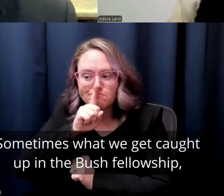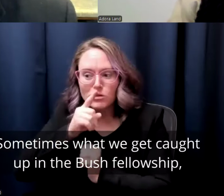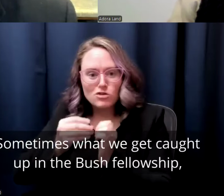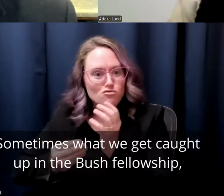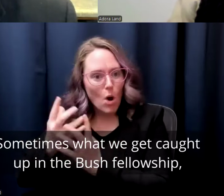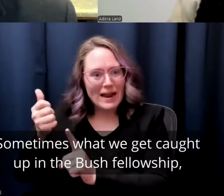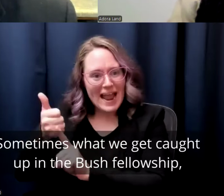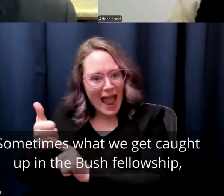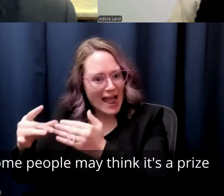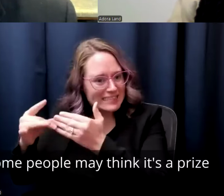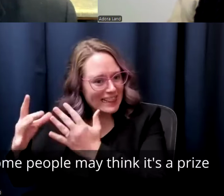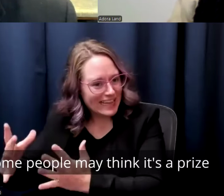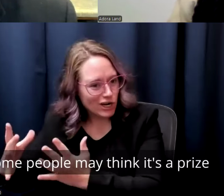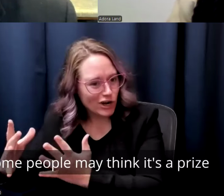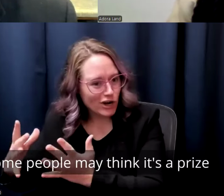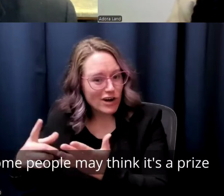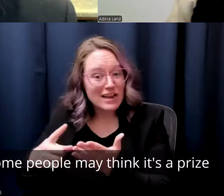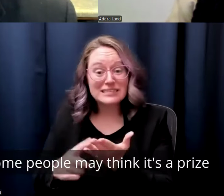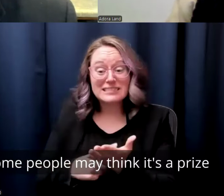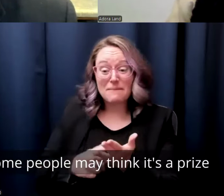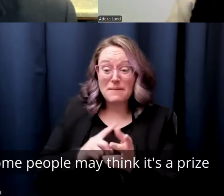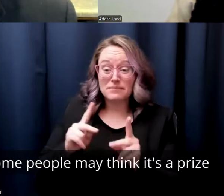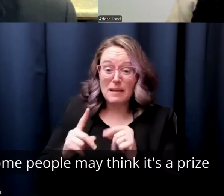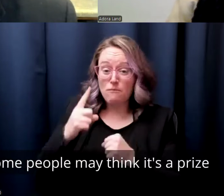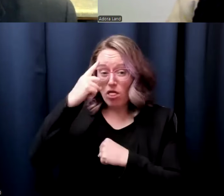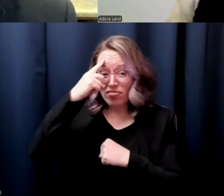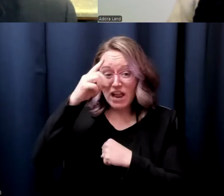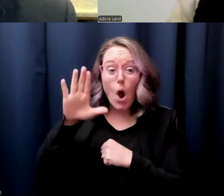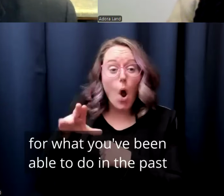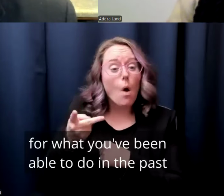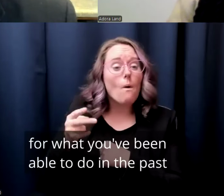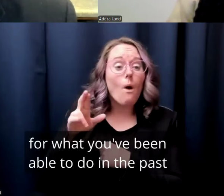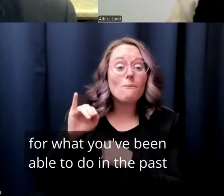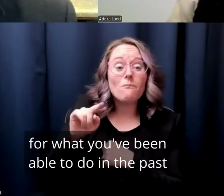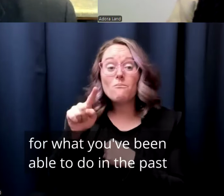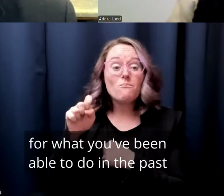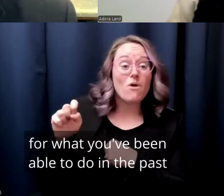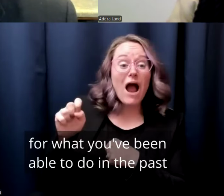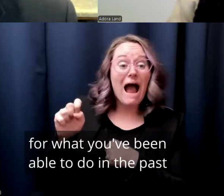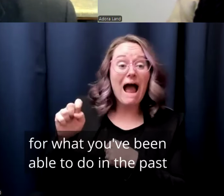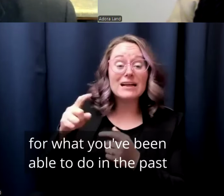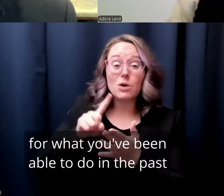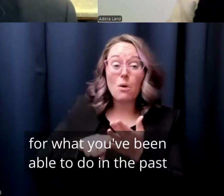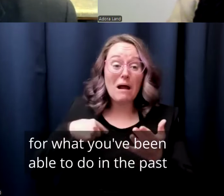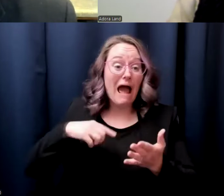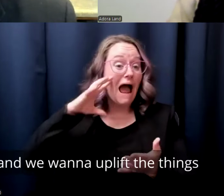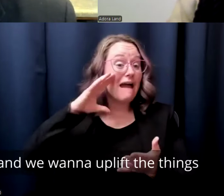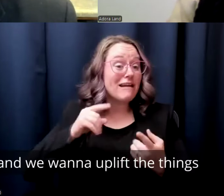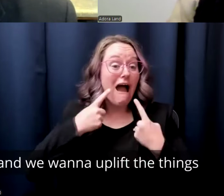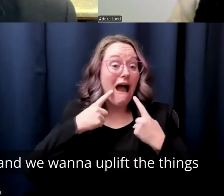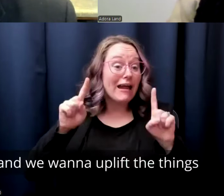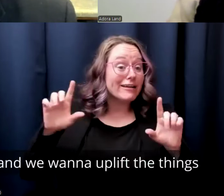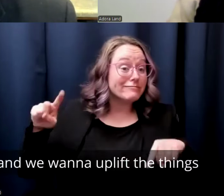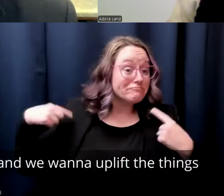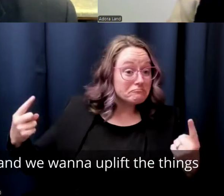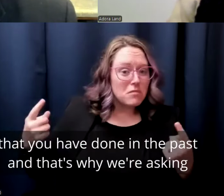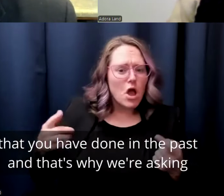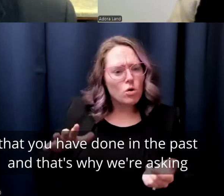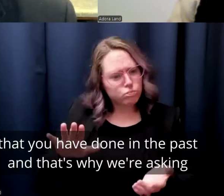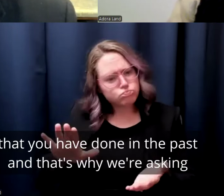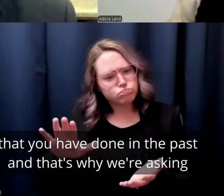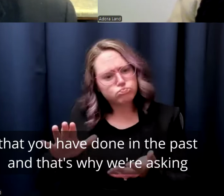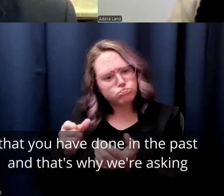is in the Bush Fellowship, people may think it's a prize for what you've been able to do in the past. And we want to uplift the